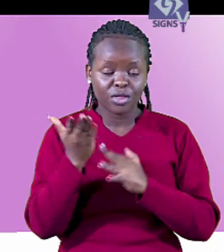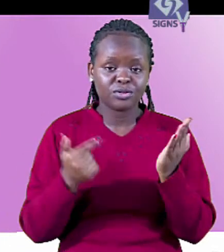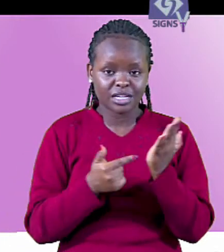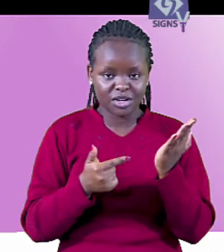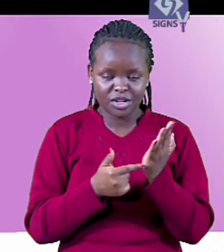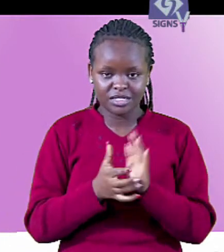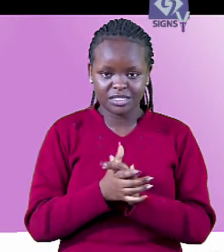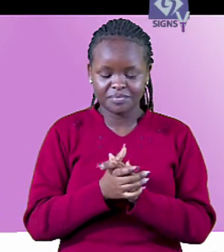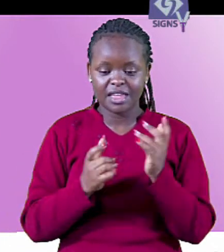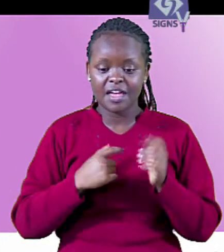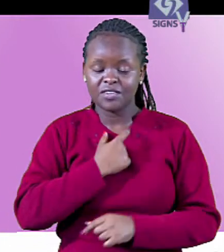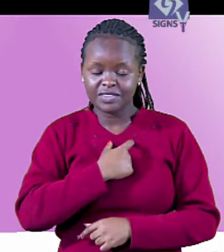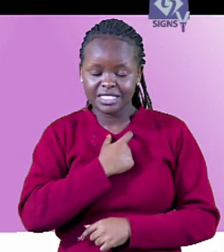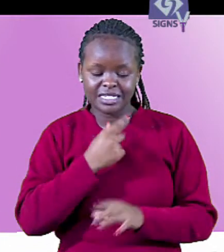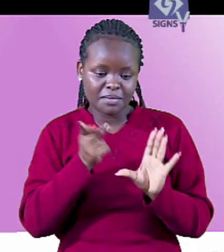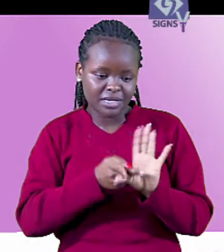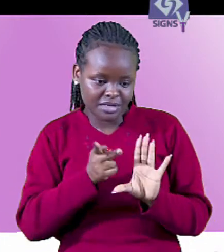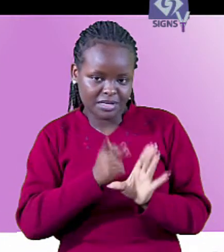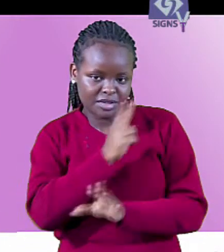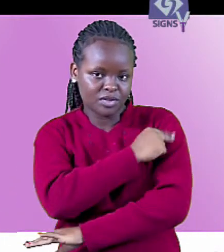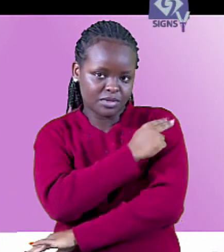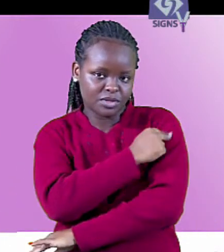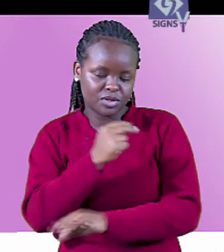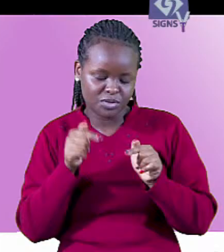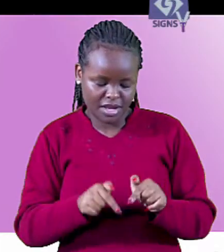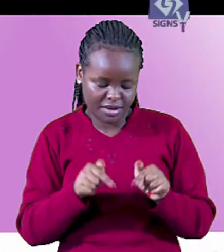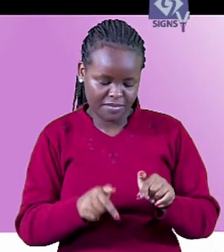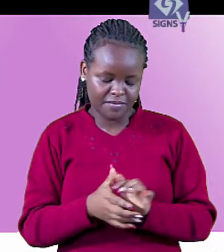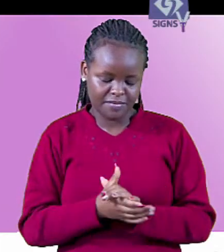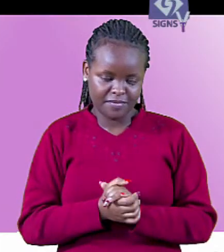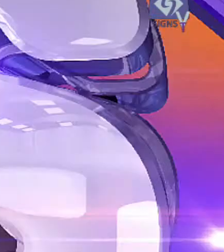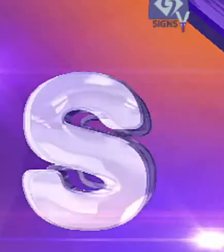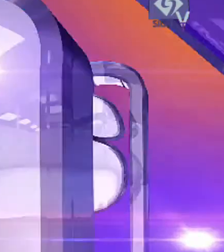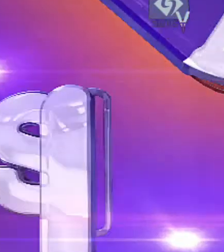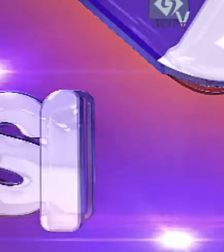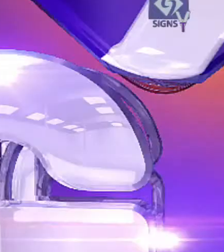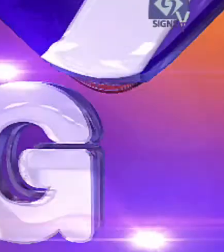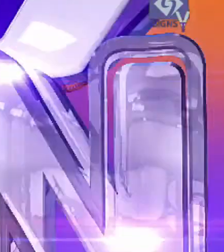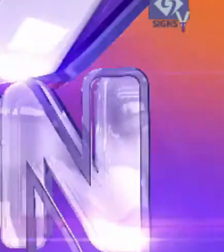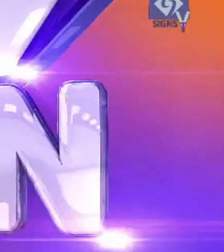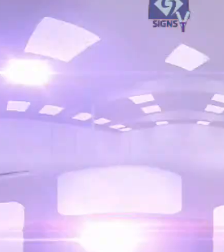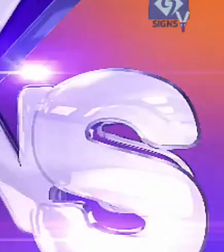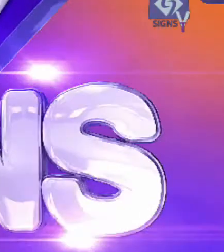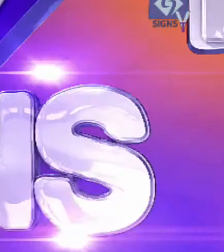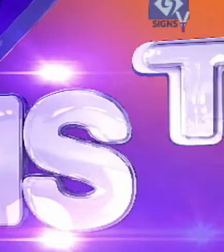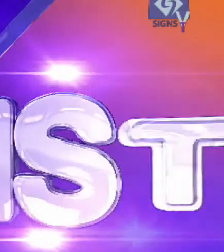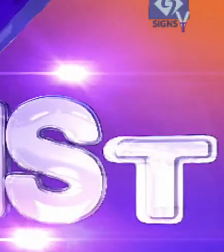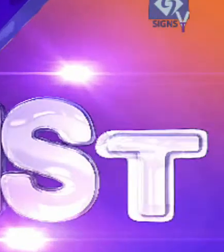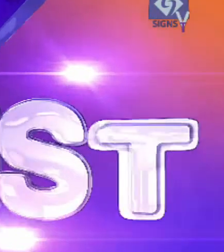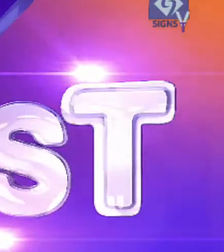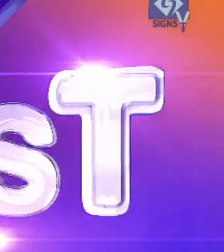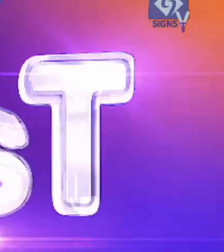through technology. Visit your nearest participating hospitals today.